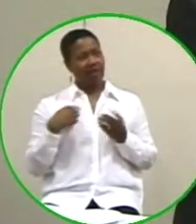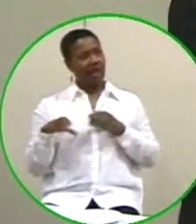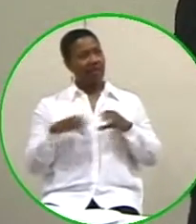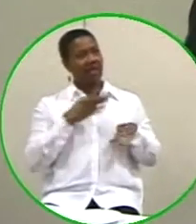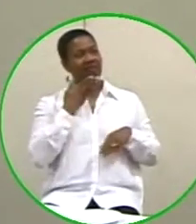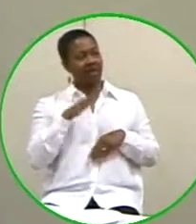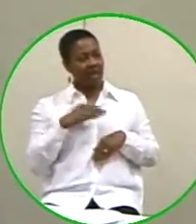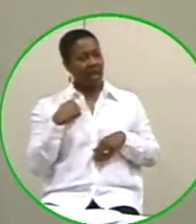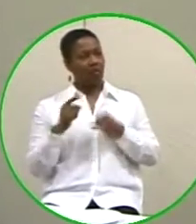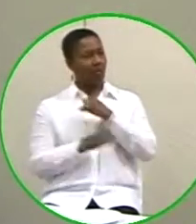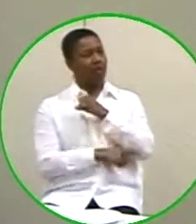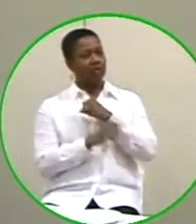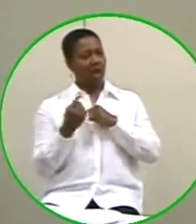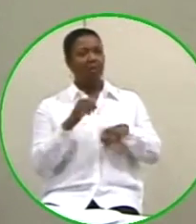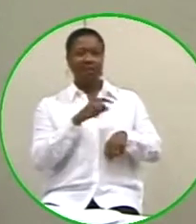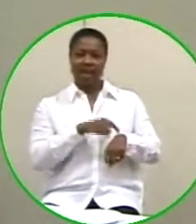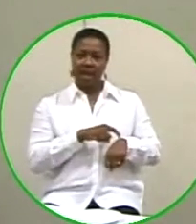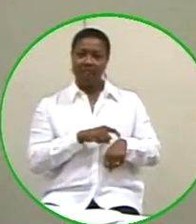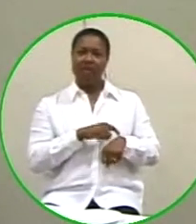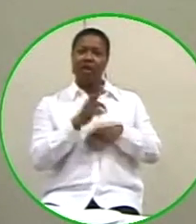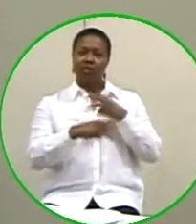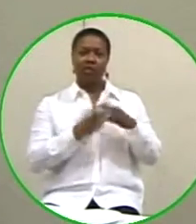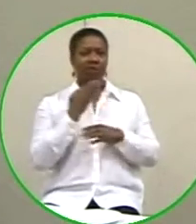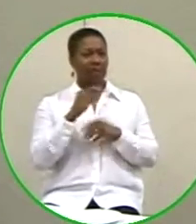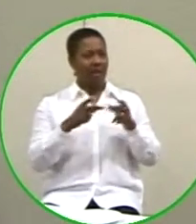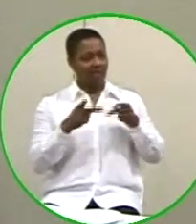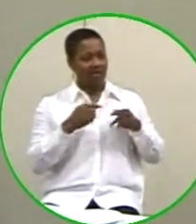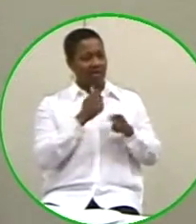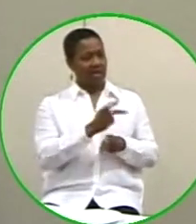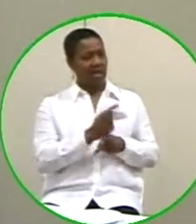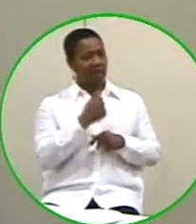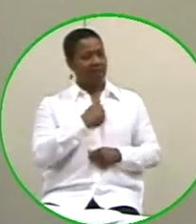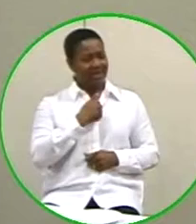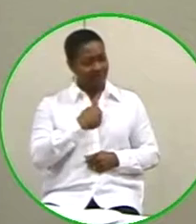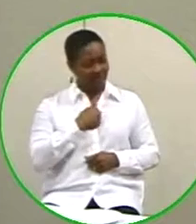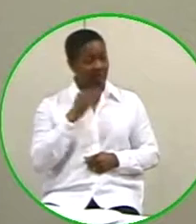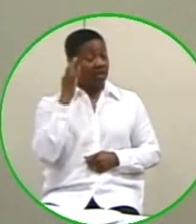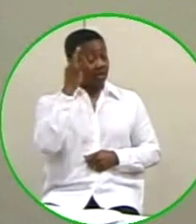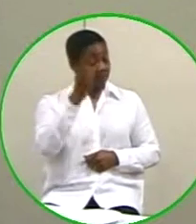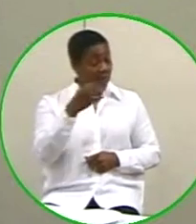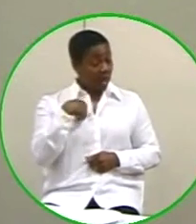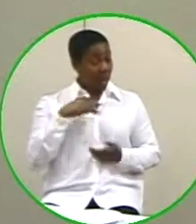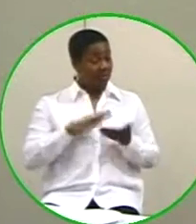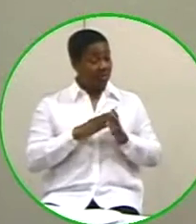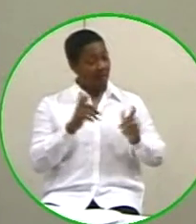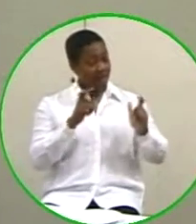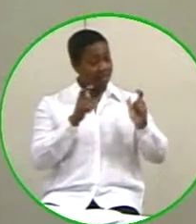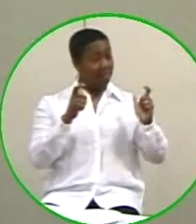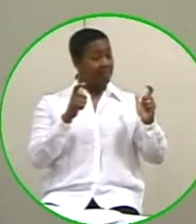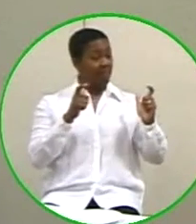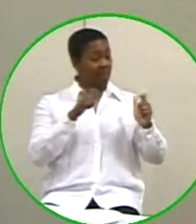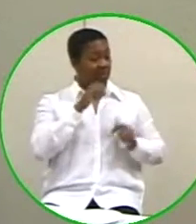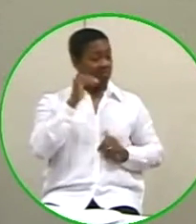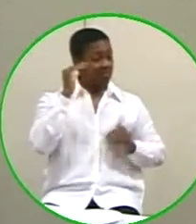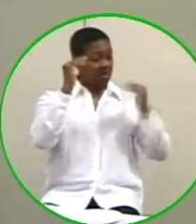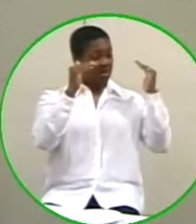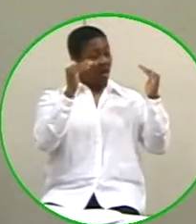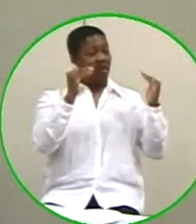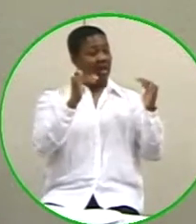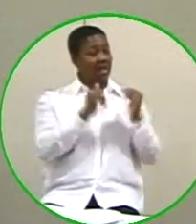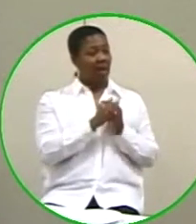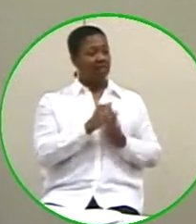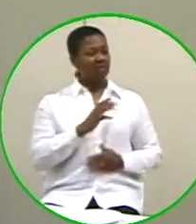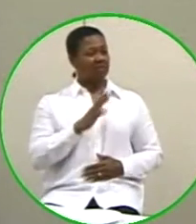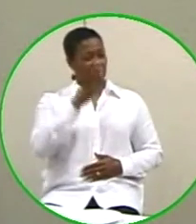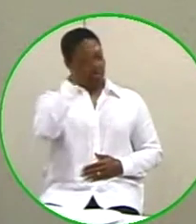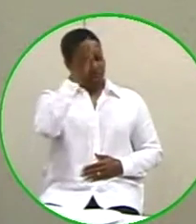the rest of the adults in my world. The world's a bad place. I've got to take care of myself, and someday I'll be big enough and sophisticated enough, I